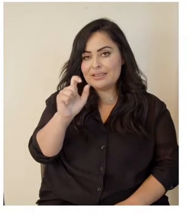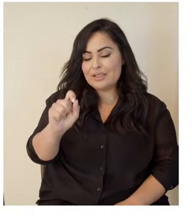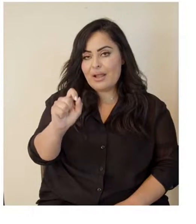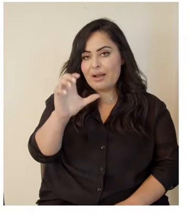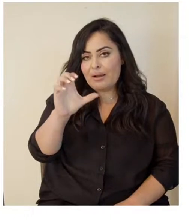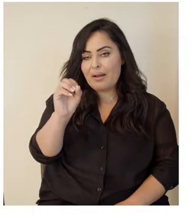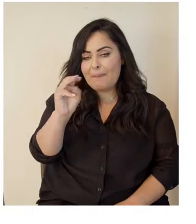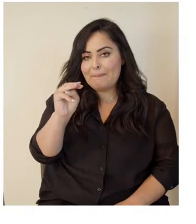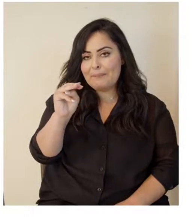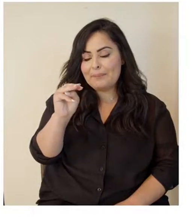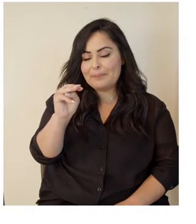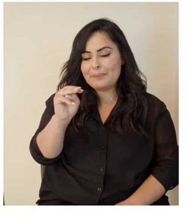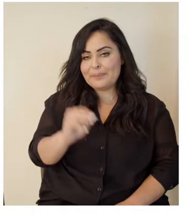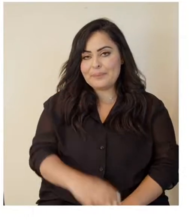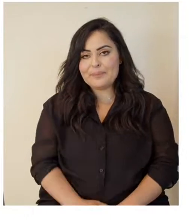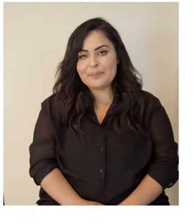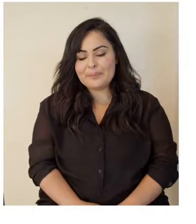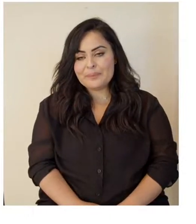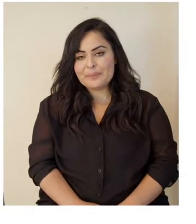GENASYS.com.